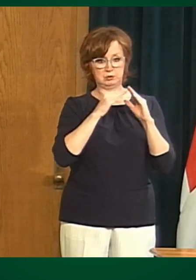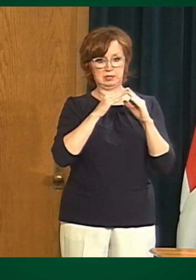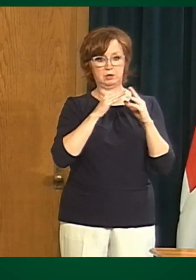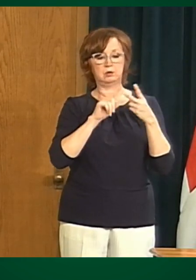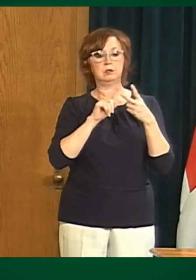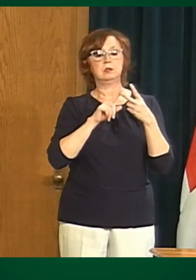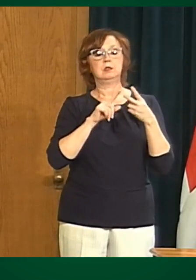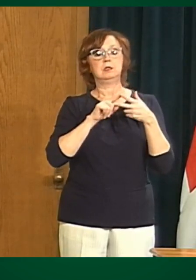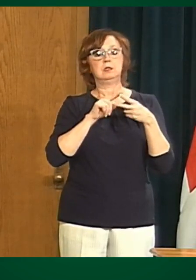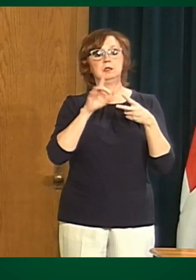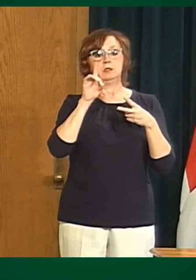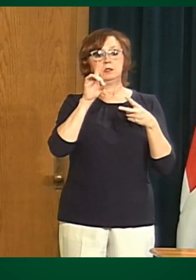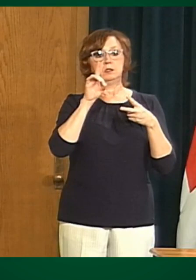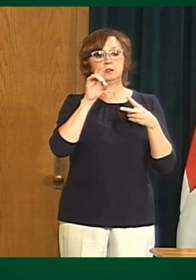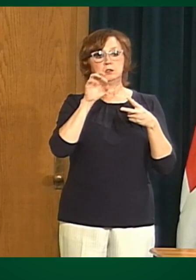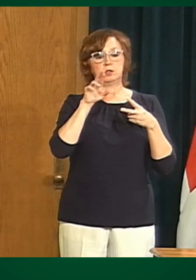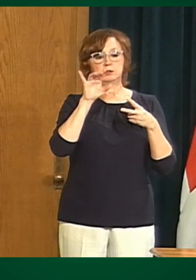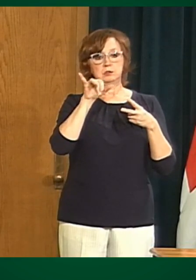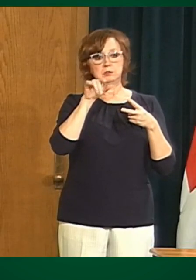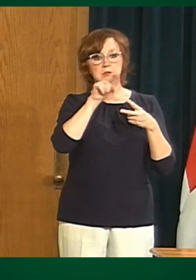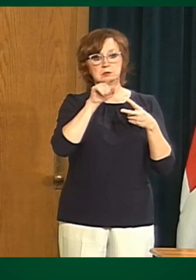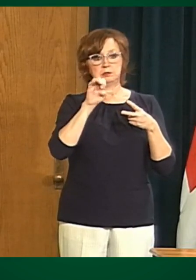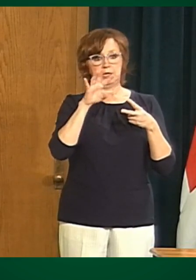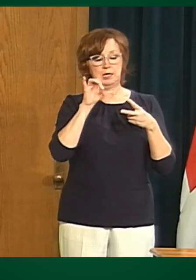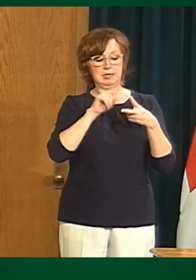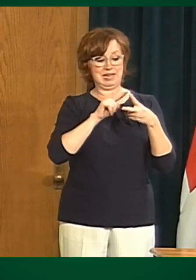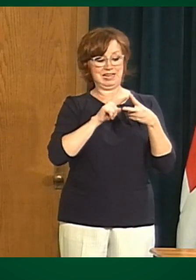situation, and then we can open it up for questions.